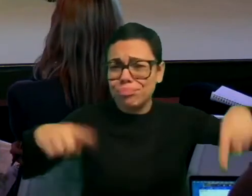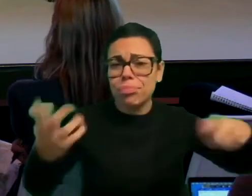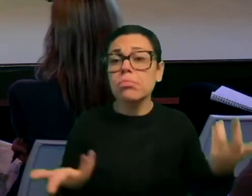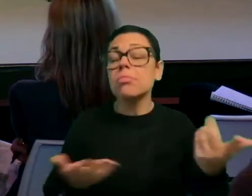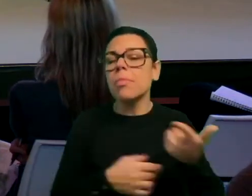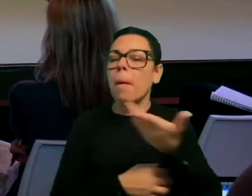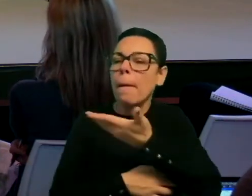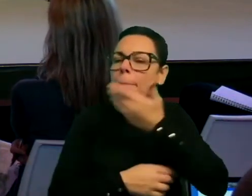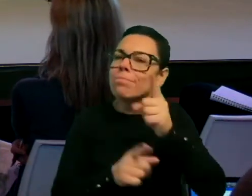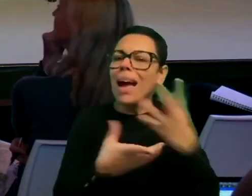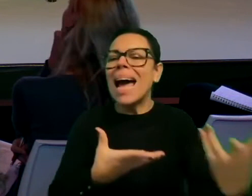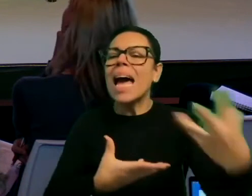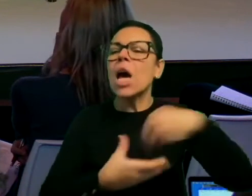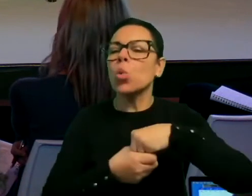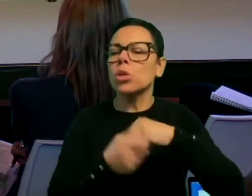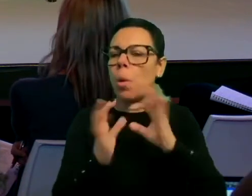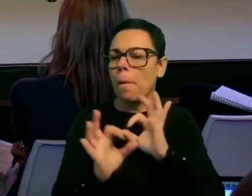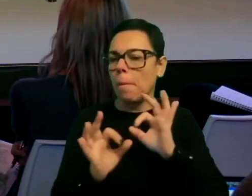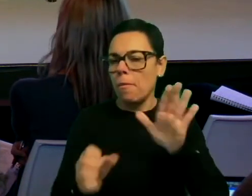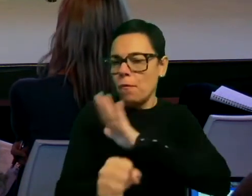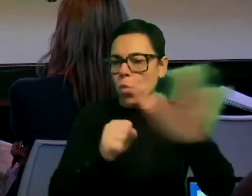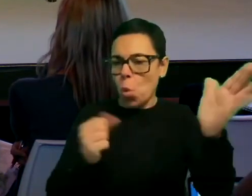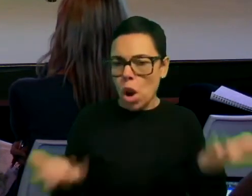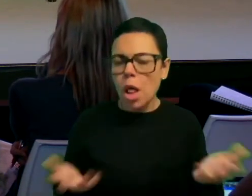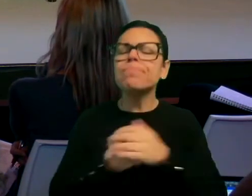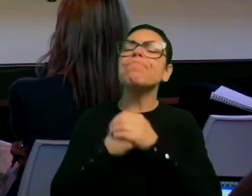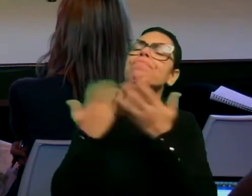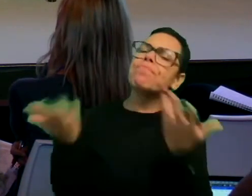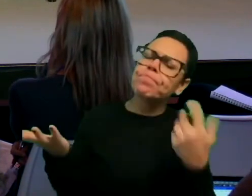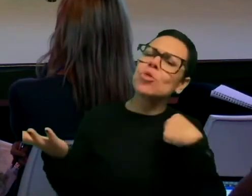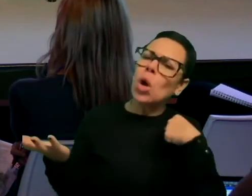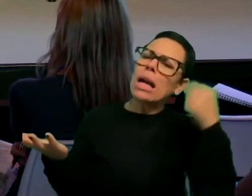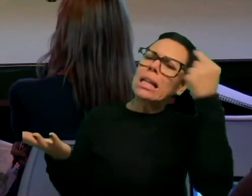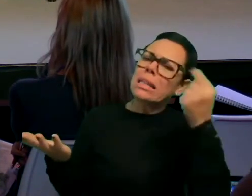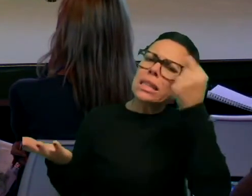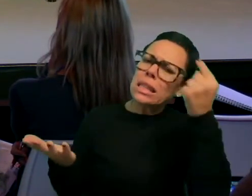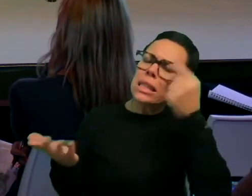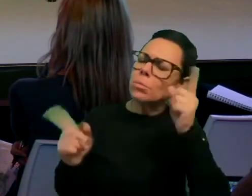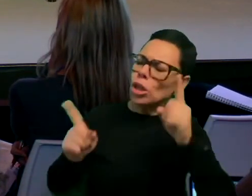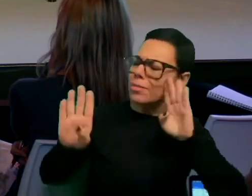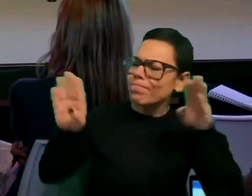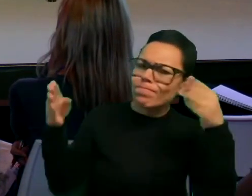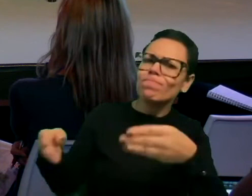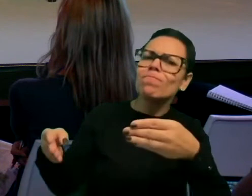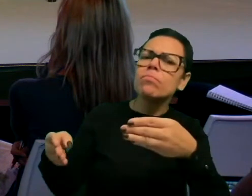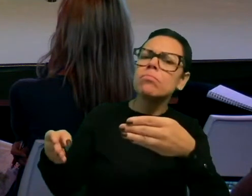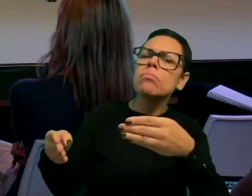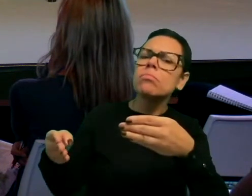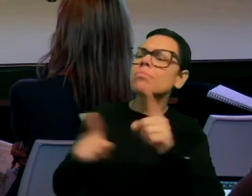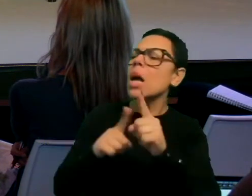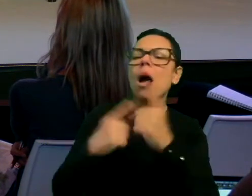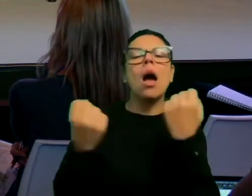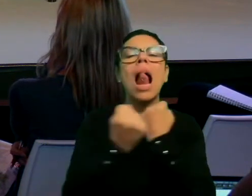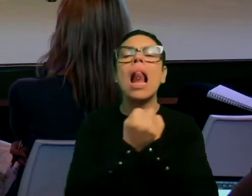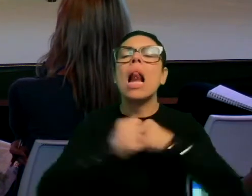controlling the market, sometimes have to be less focused on the free and open market and more on give leniency to public authorities to